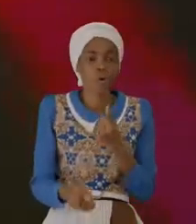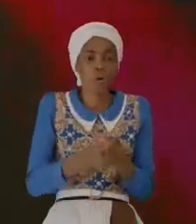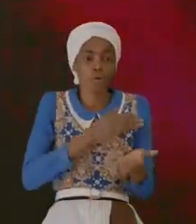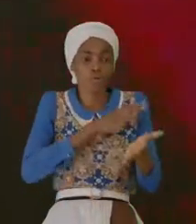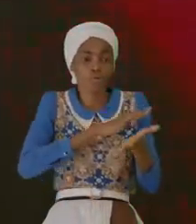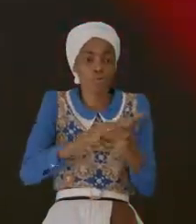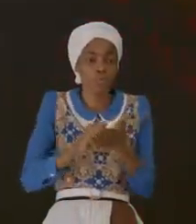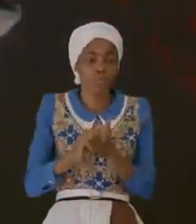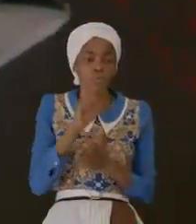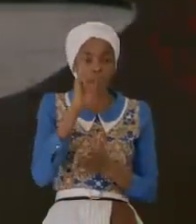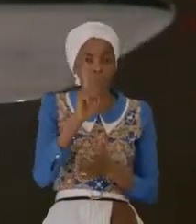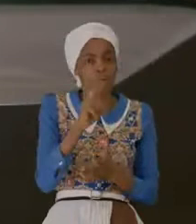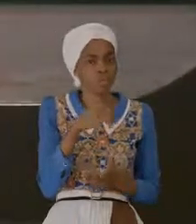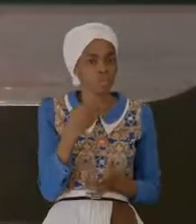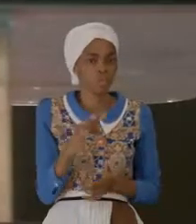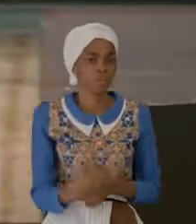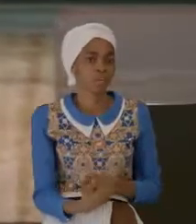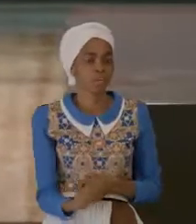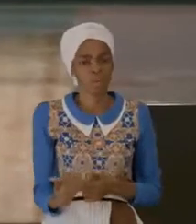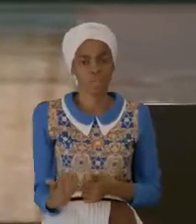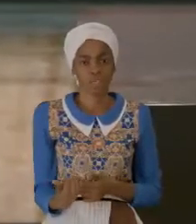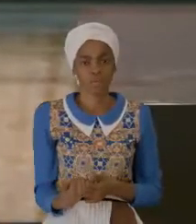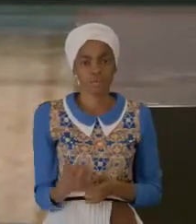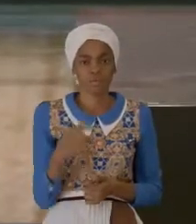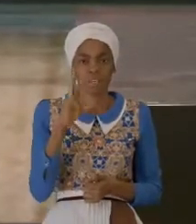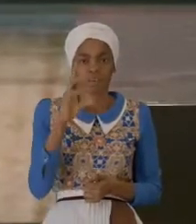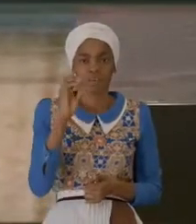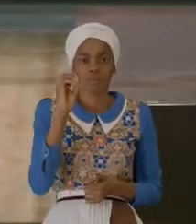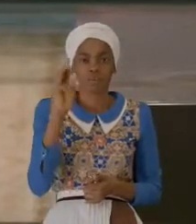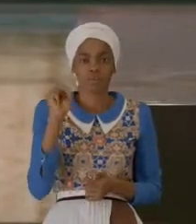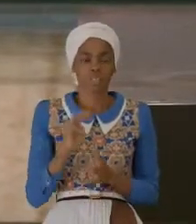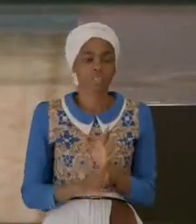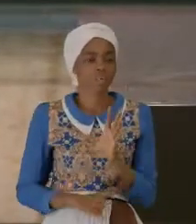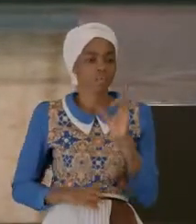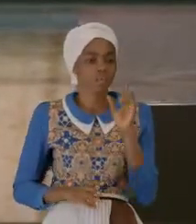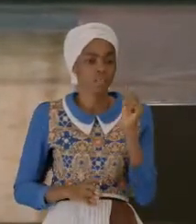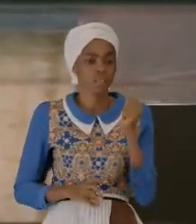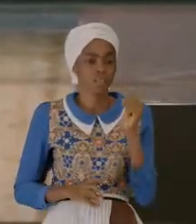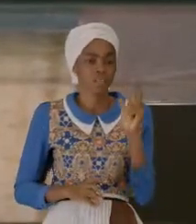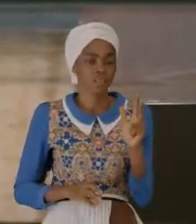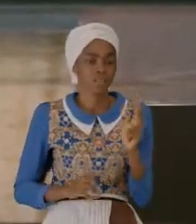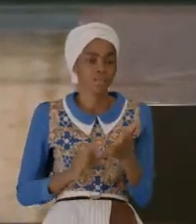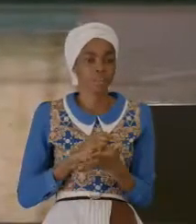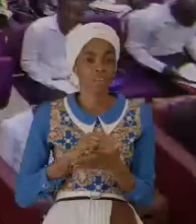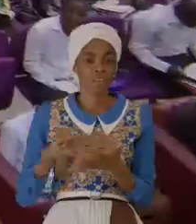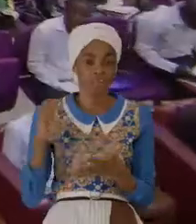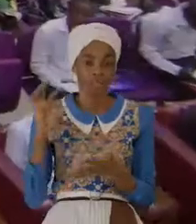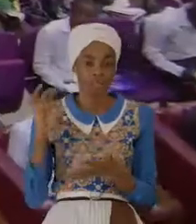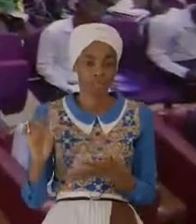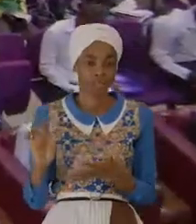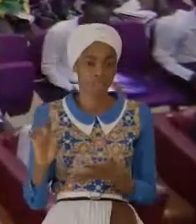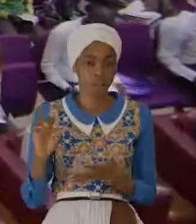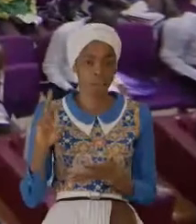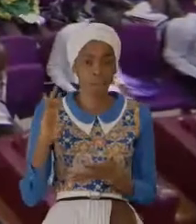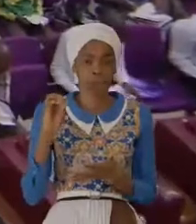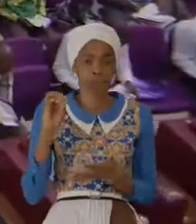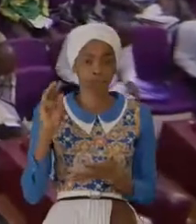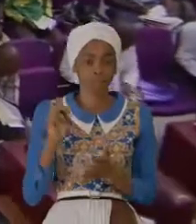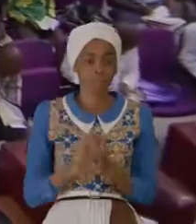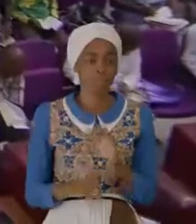one of another Romans chapter 13 reading from verse 8 Romans chapter